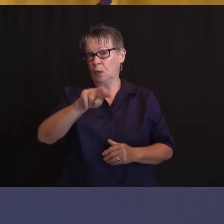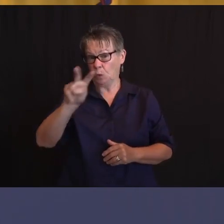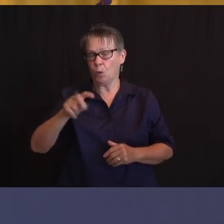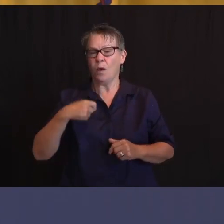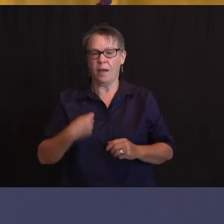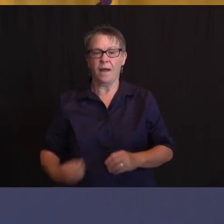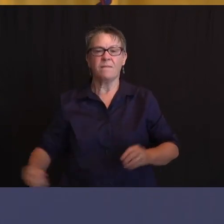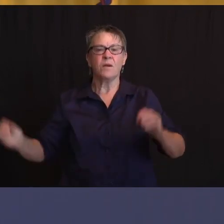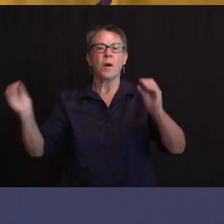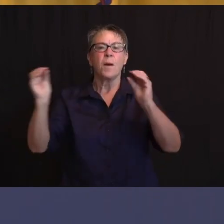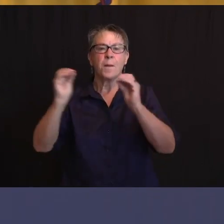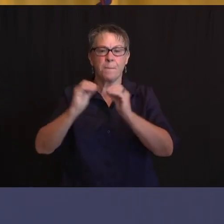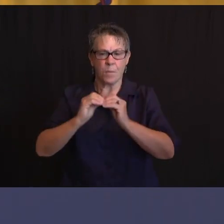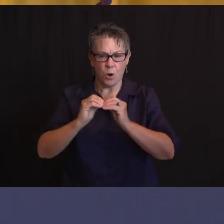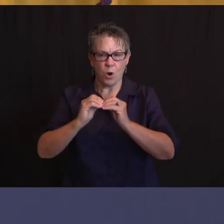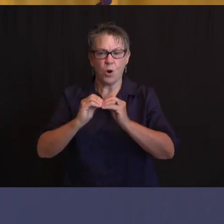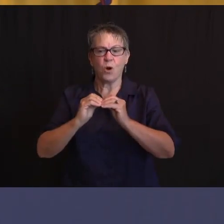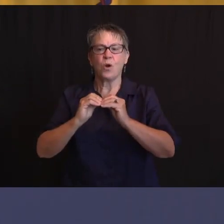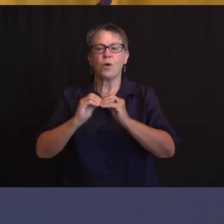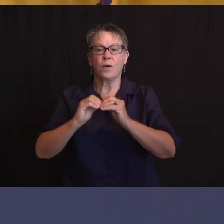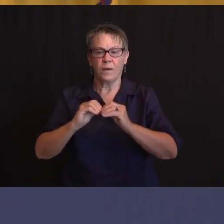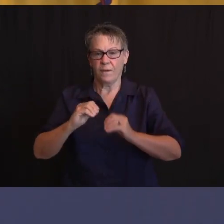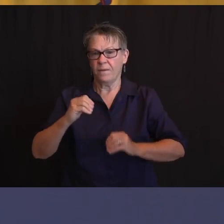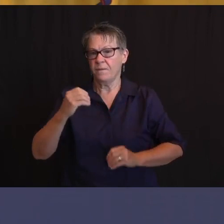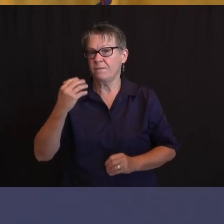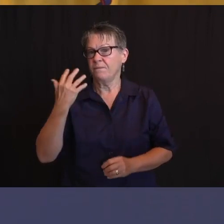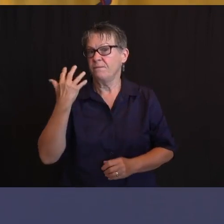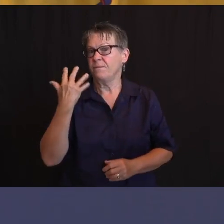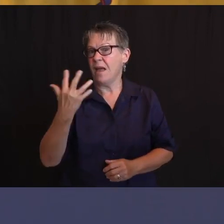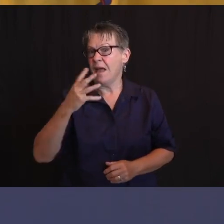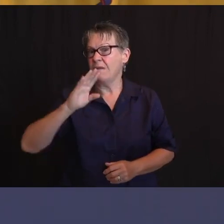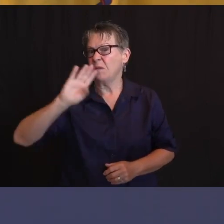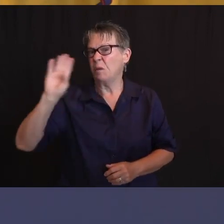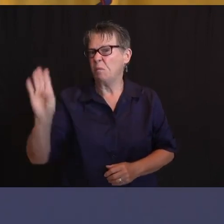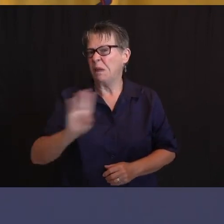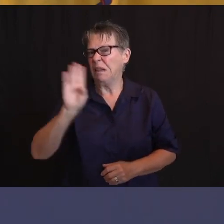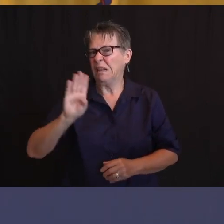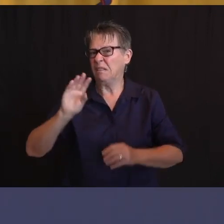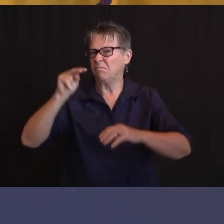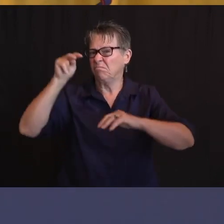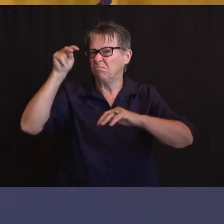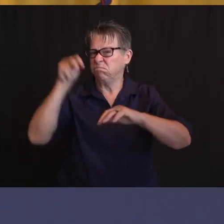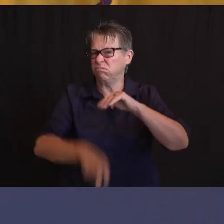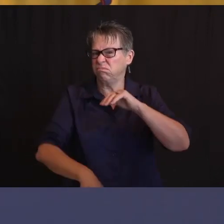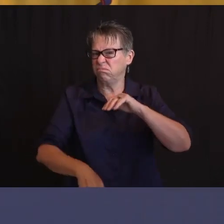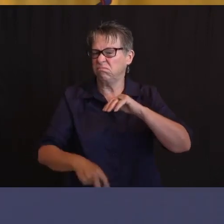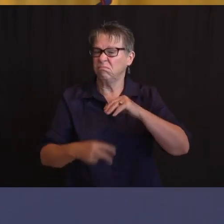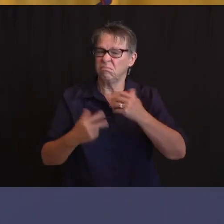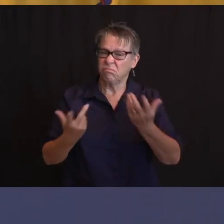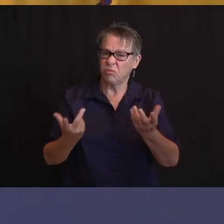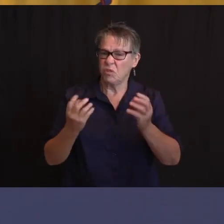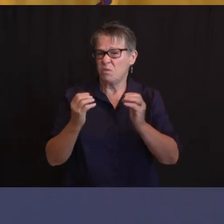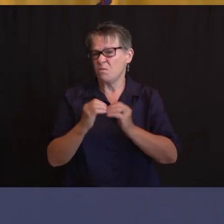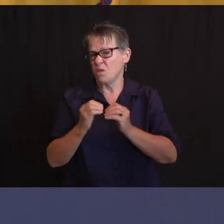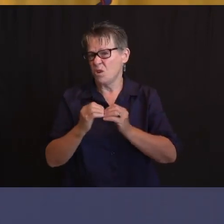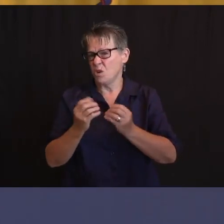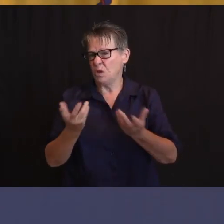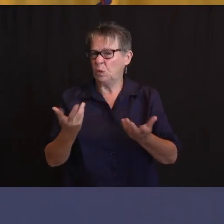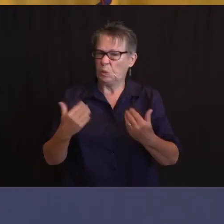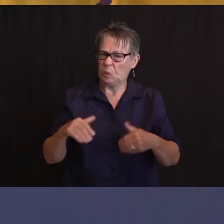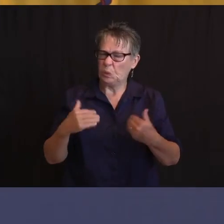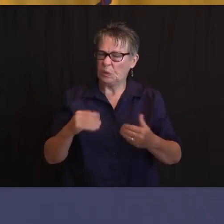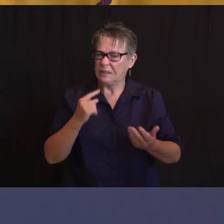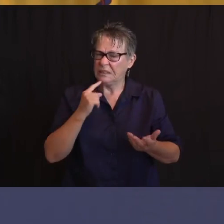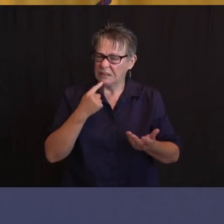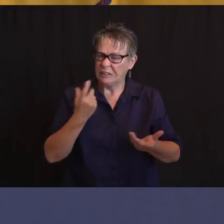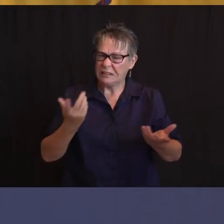authority judiciously, but we also want to be able to pursue, and it's not just for direct state